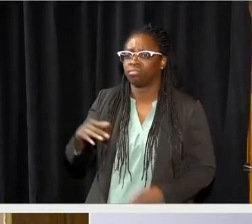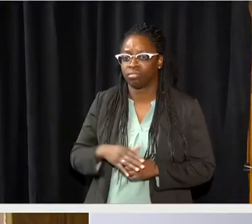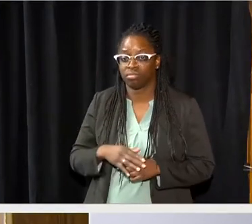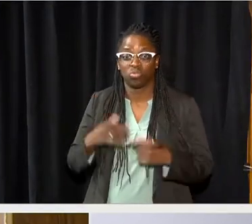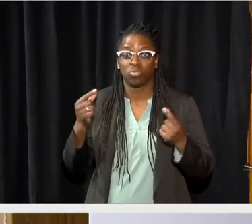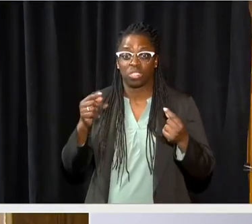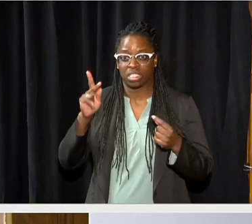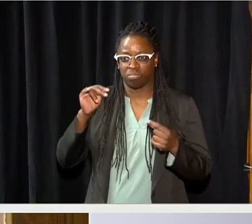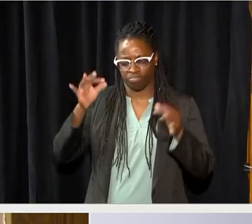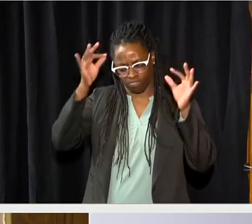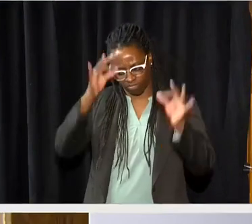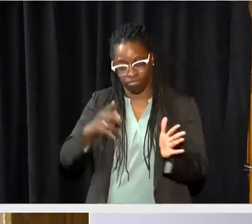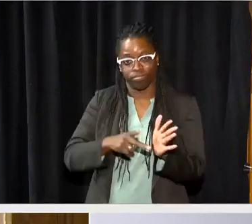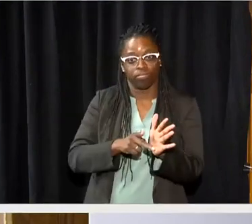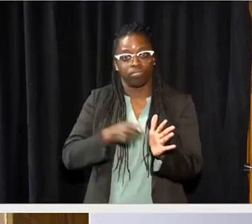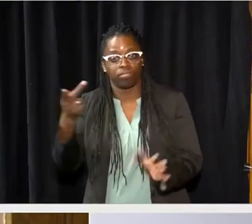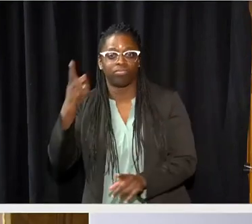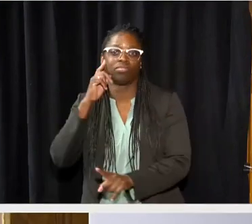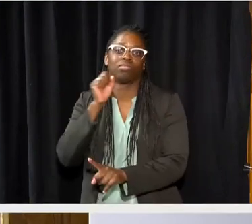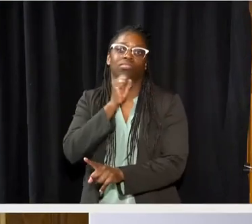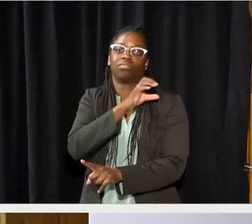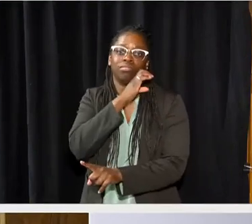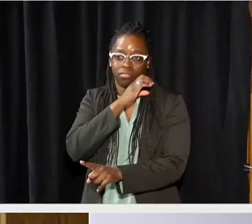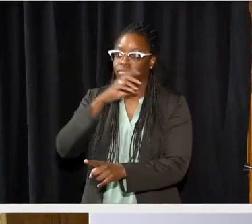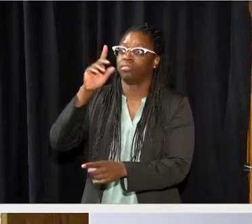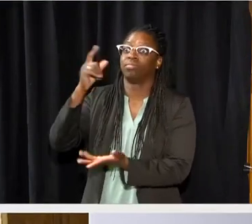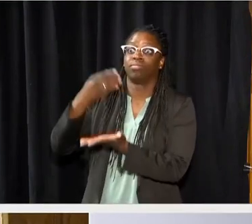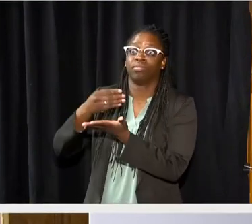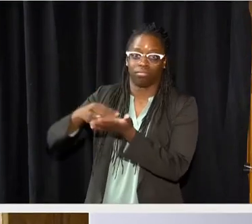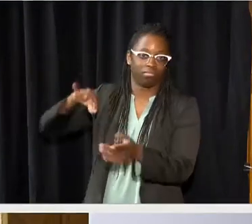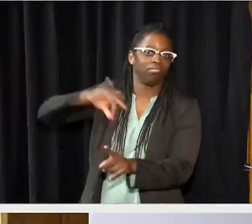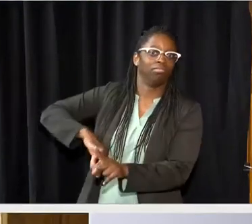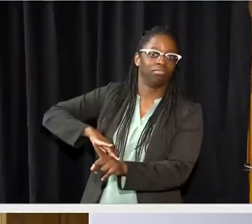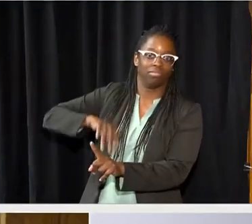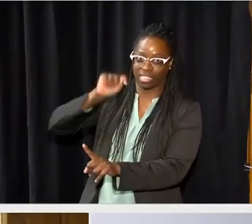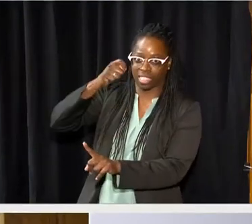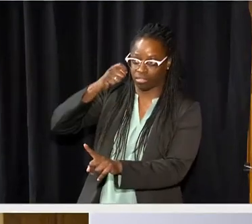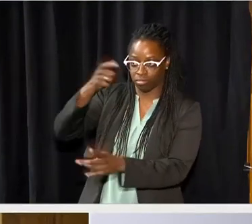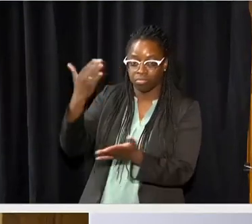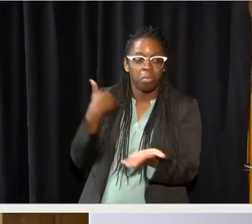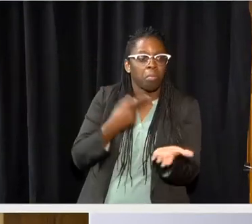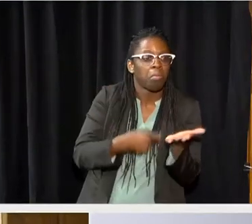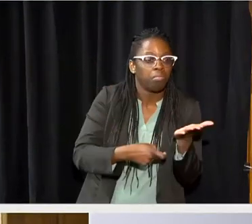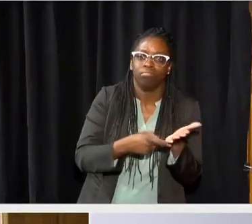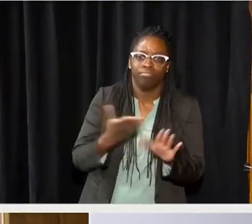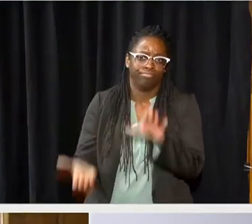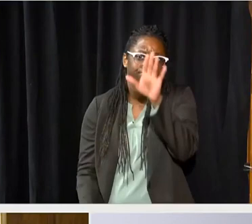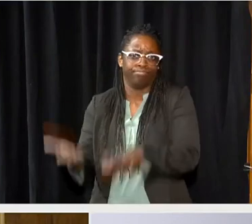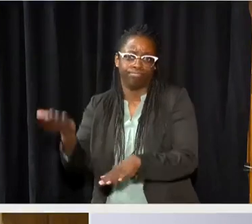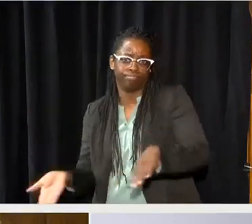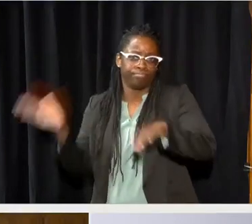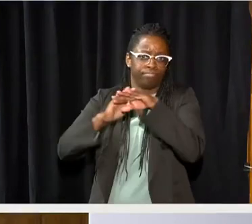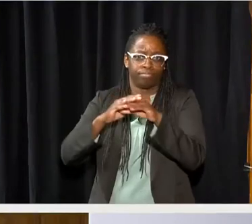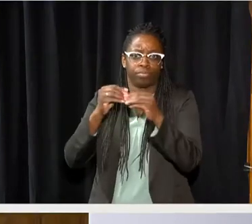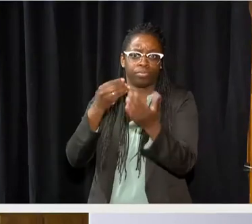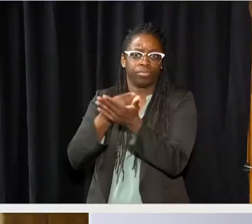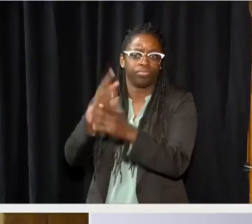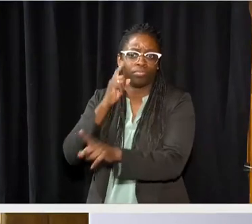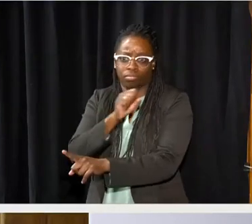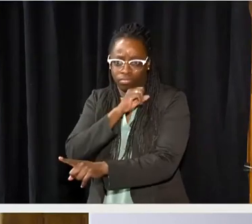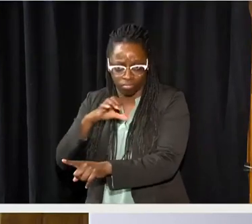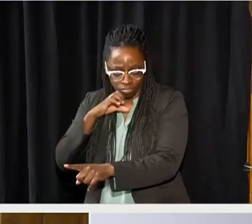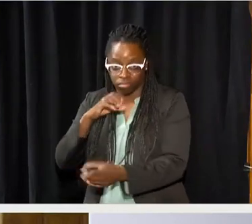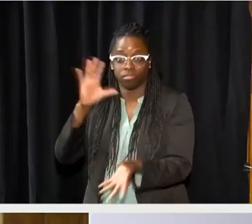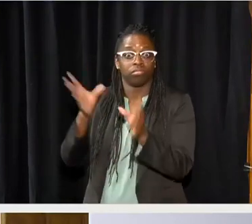the senior housing credit to $2,400 because no one should have to worry if they can afford